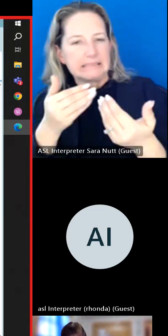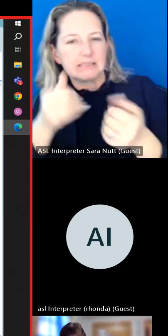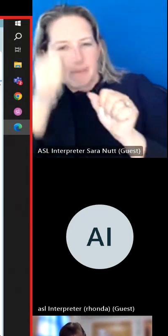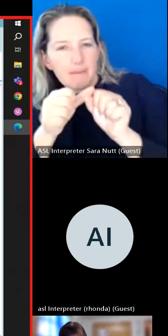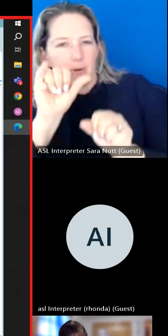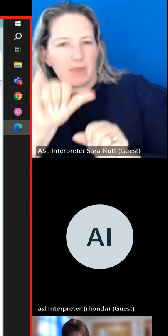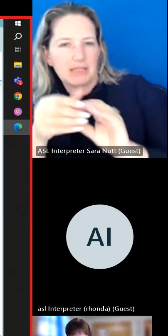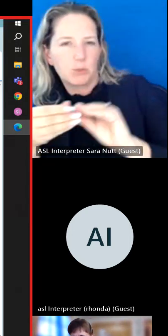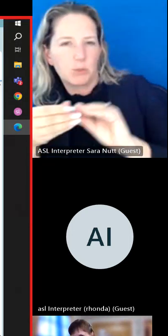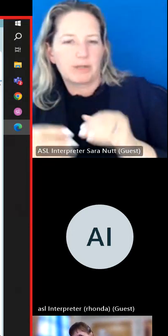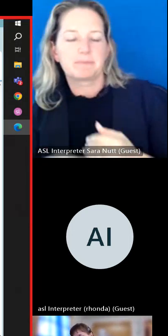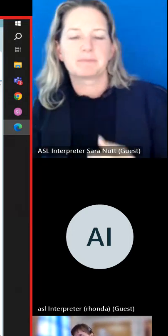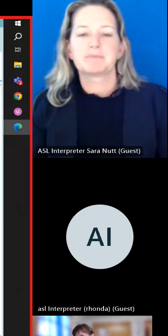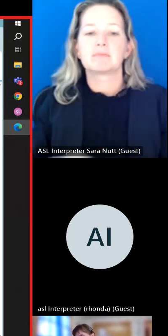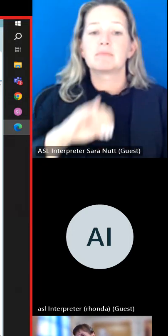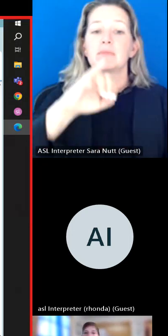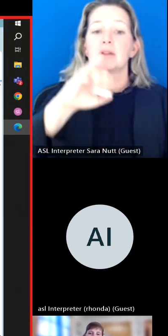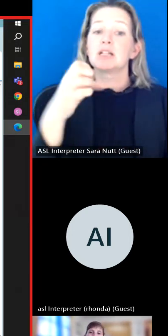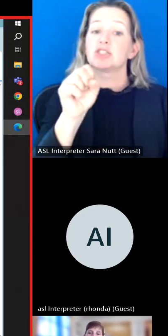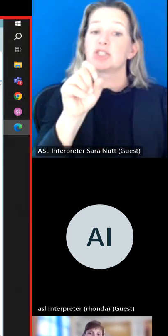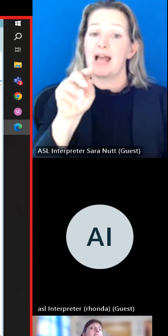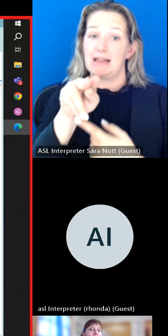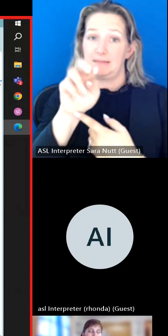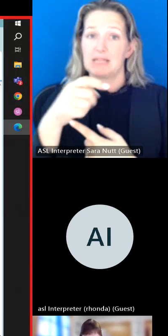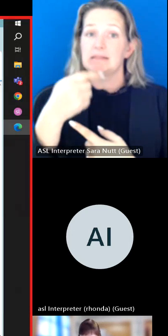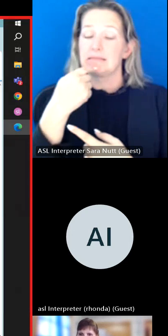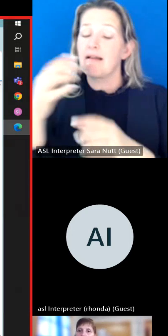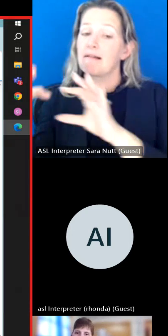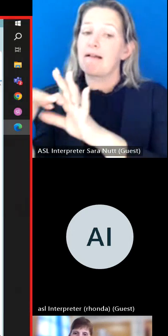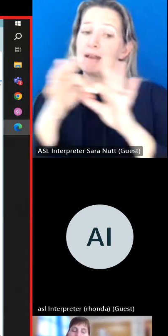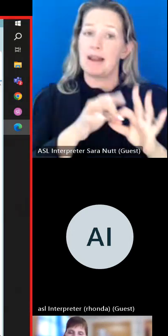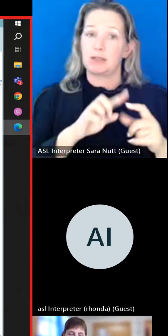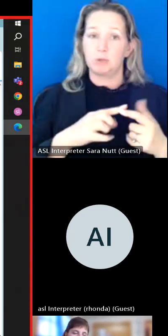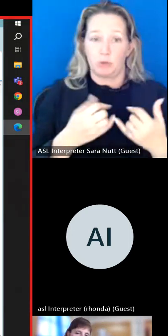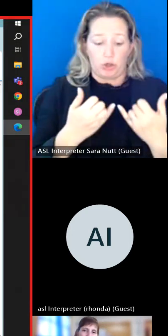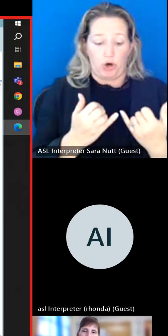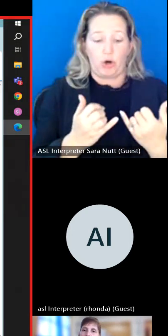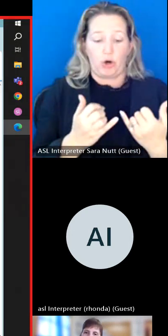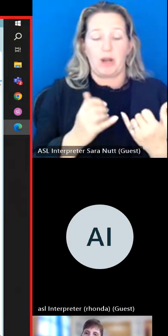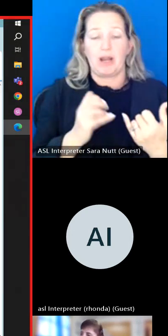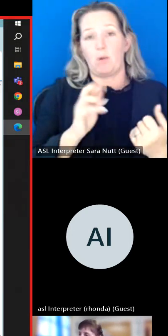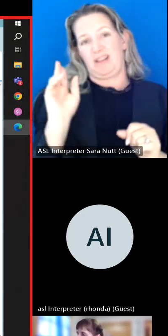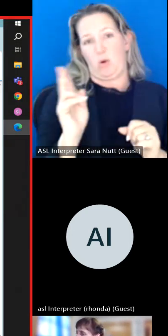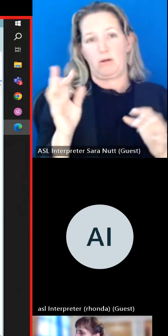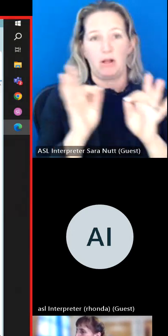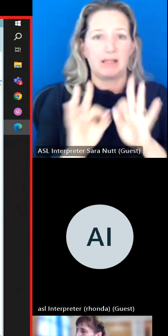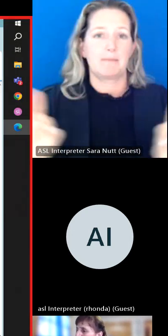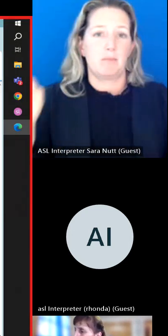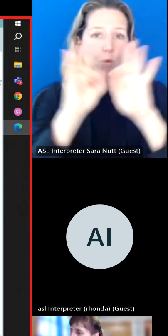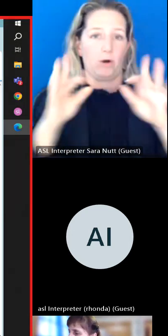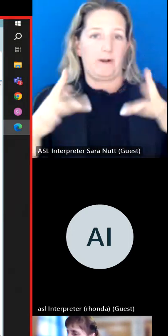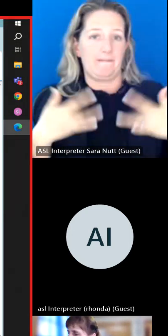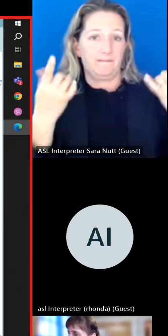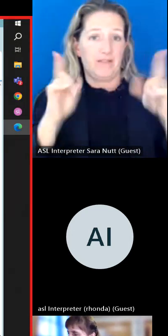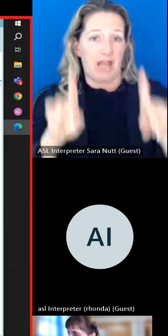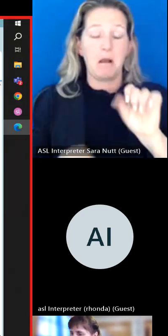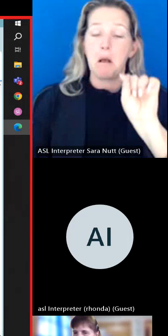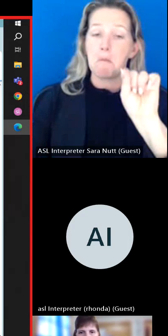Jasmine says, connect to a current historical important event. Yeah, that's a great idea.